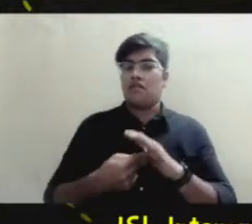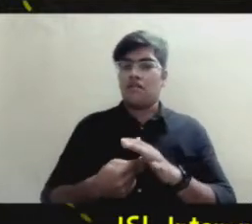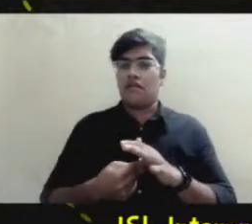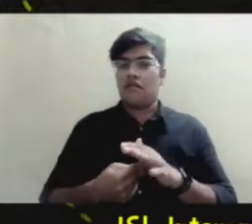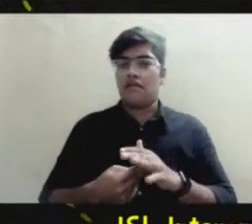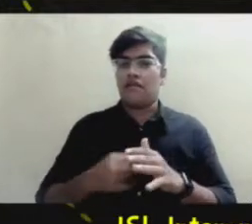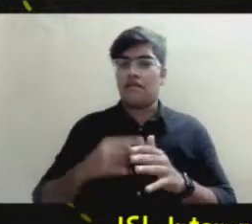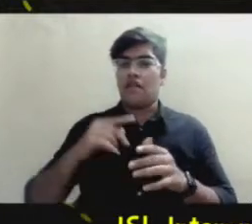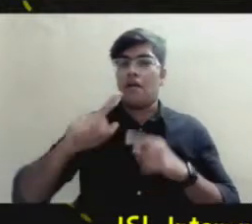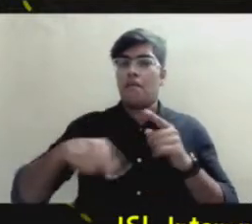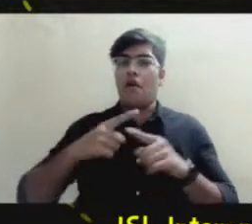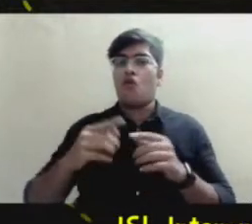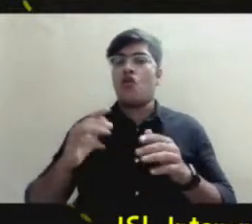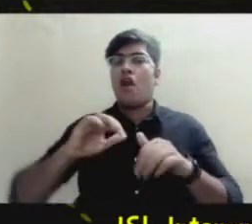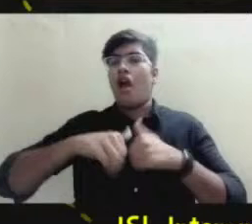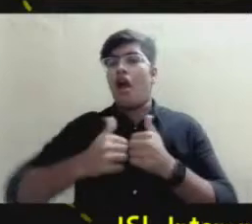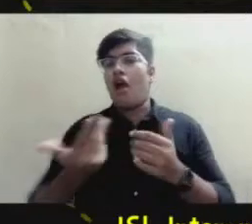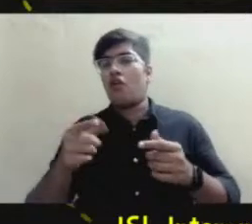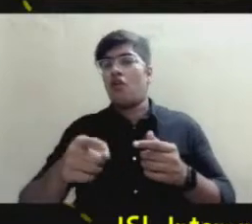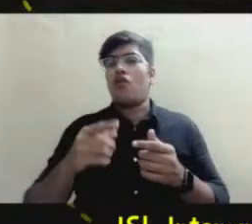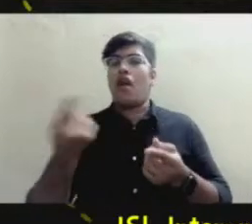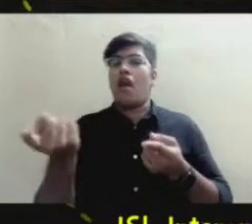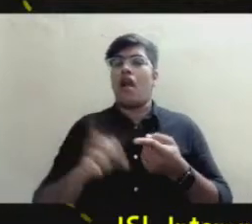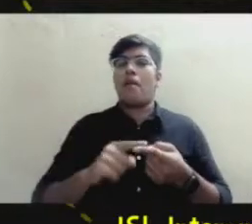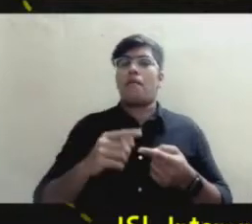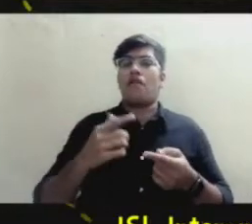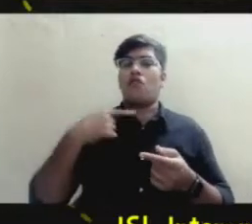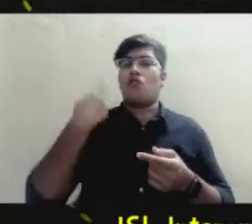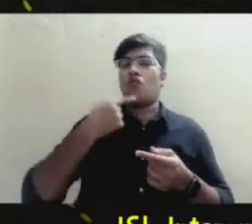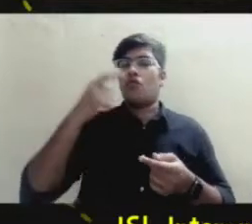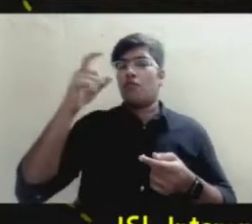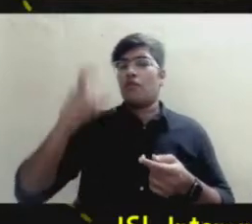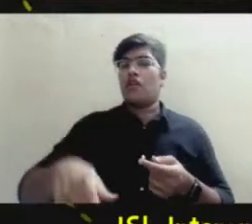How come this is happening with the devar, with the brother-in-law? And